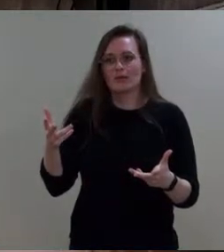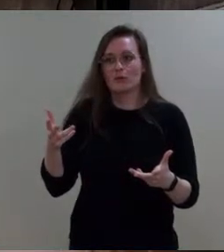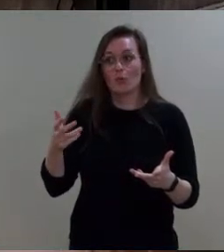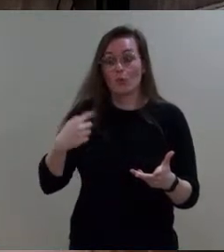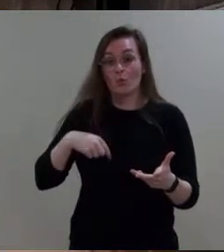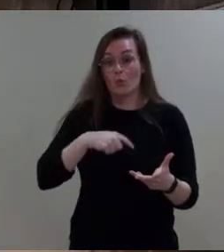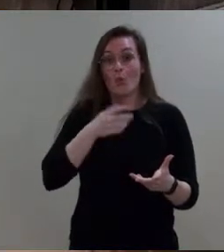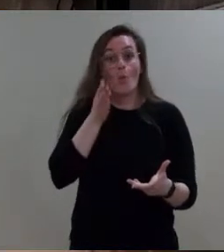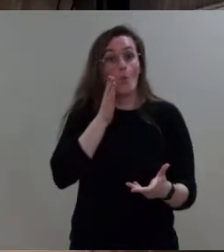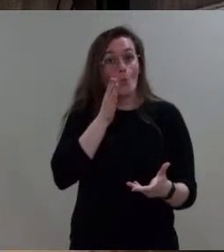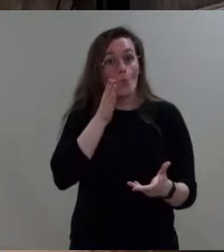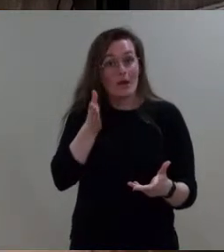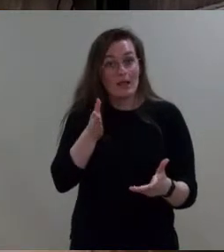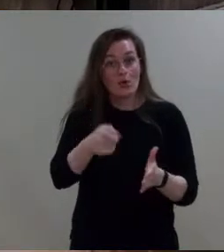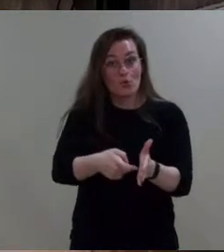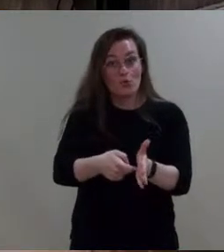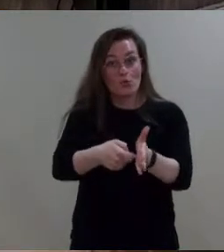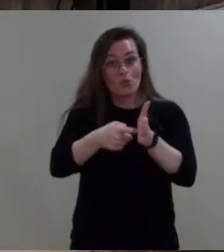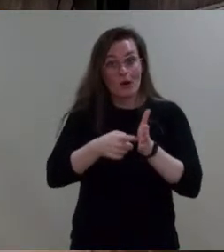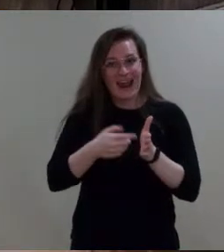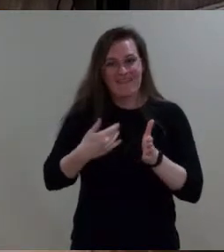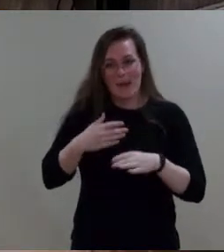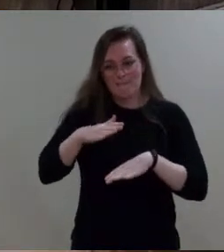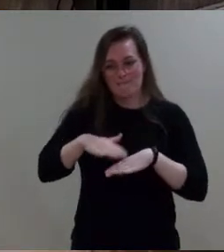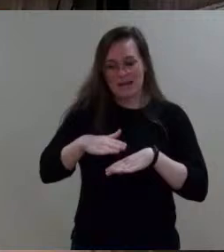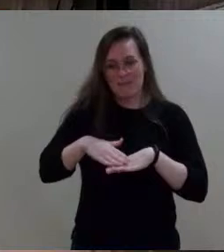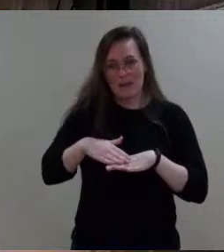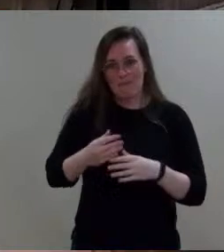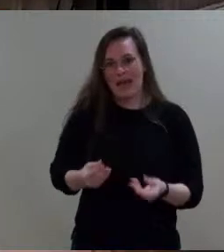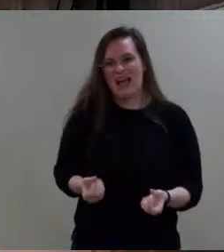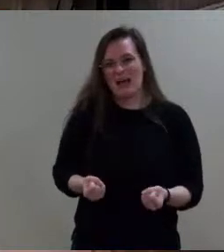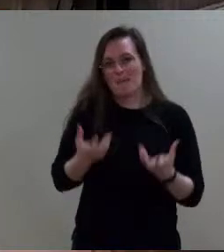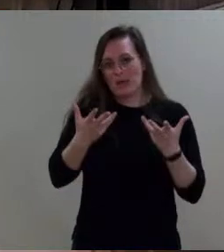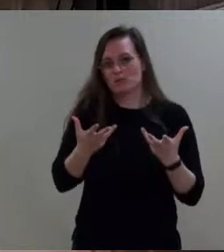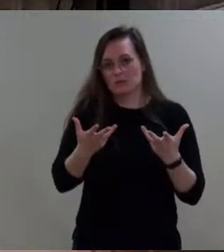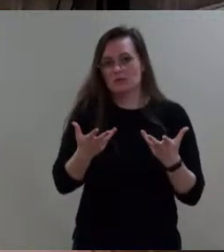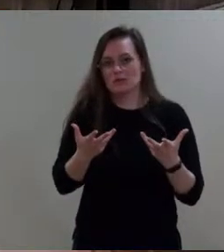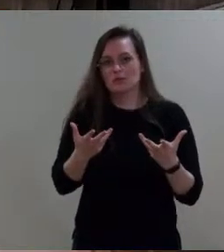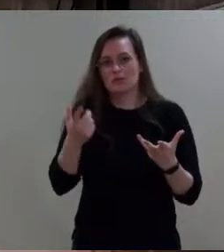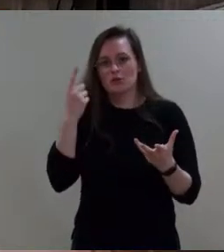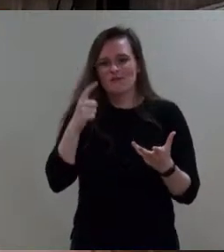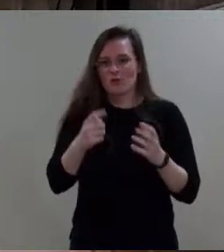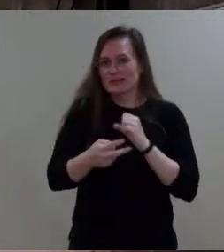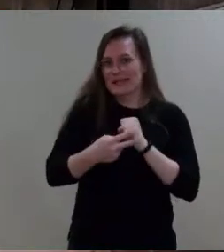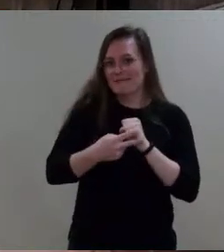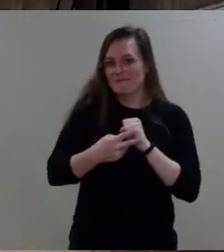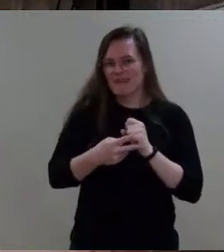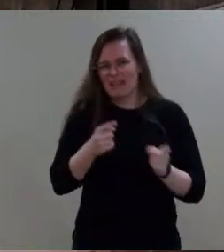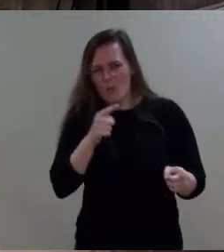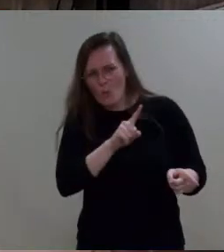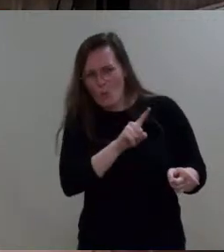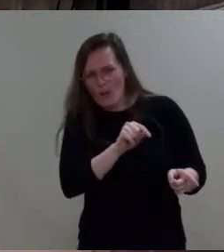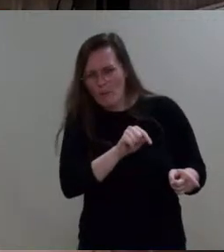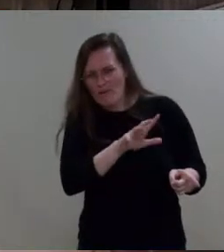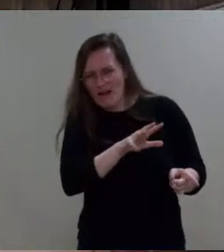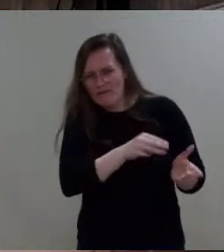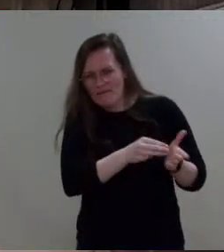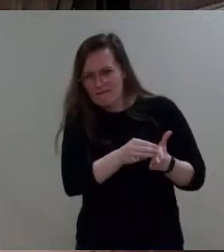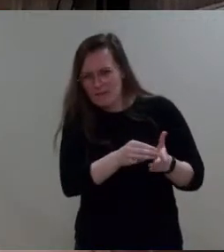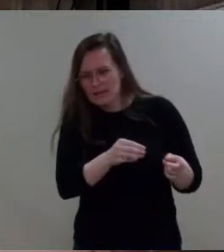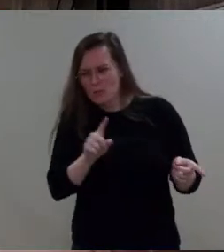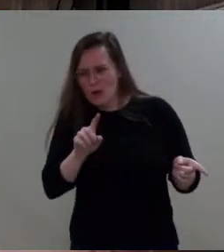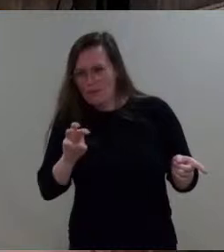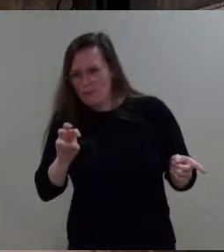minimum threshold for operational reserves from about 1.5 to 1.6, I can't remember the exact number, just to get into